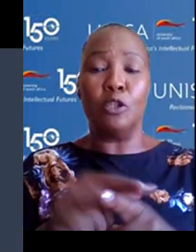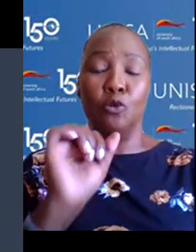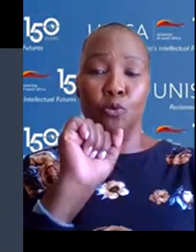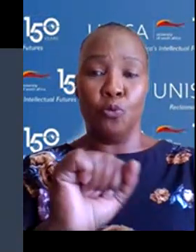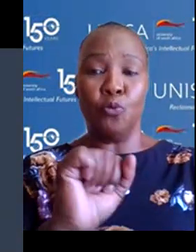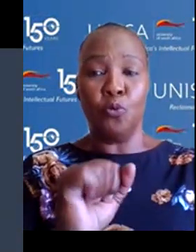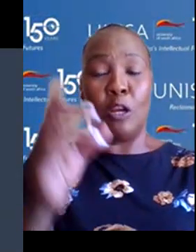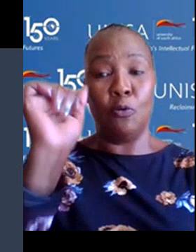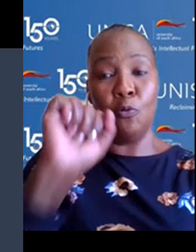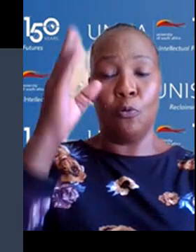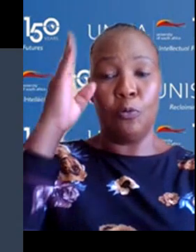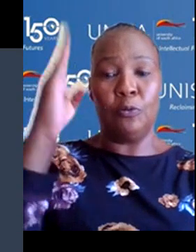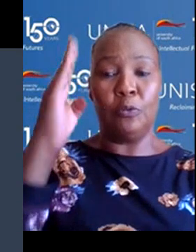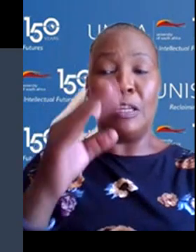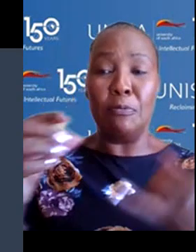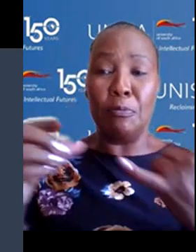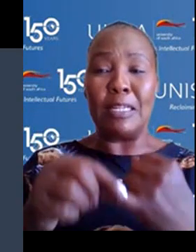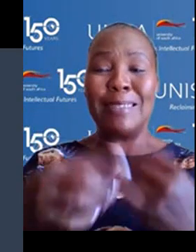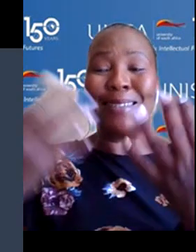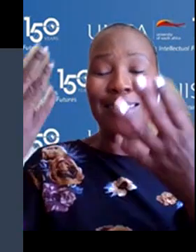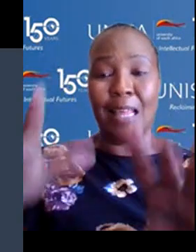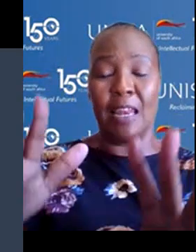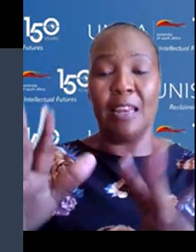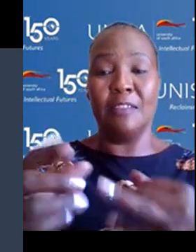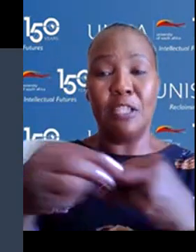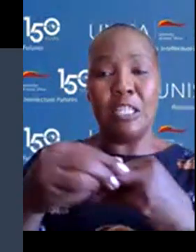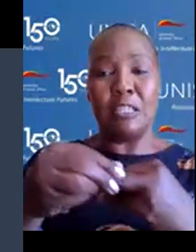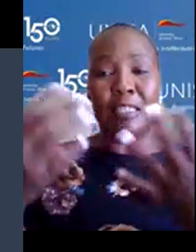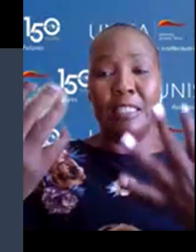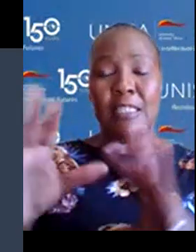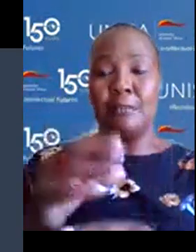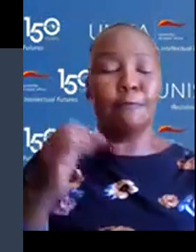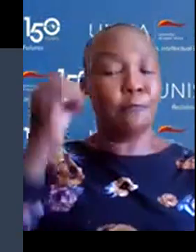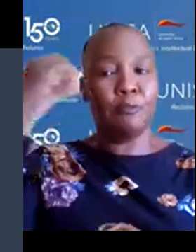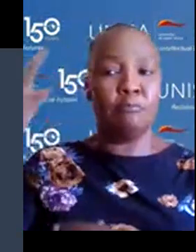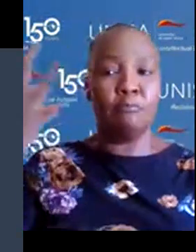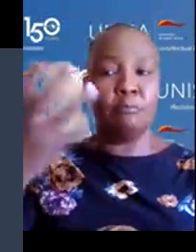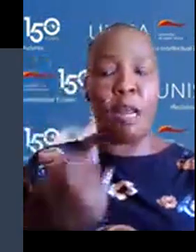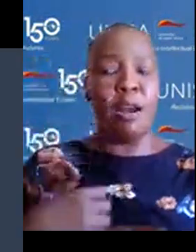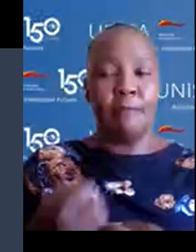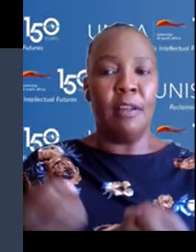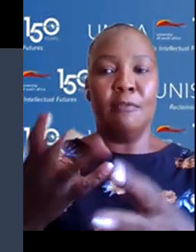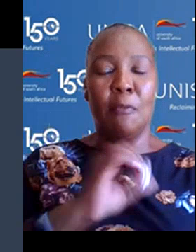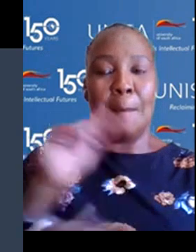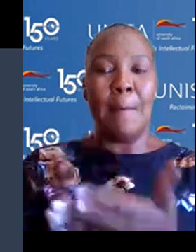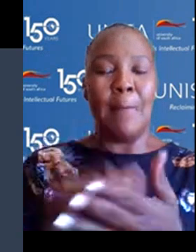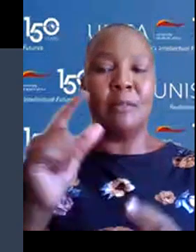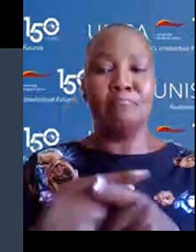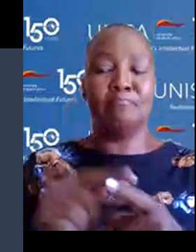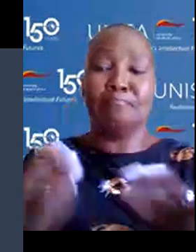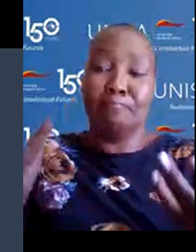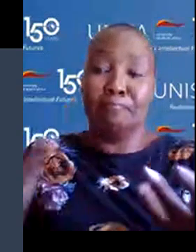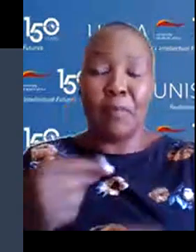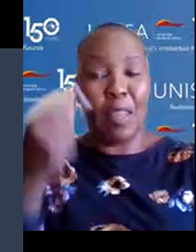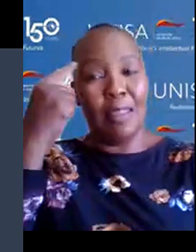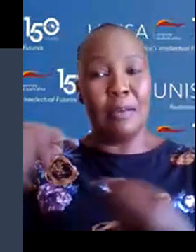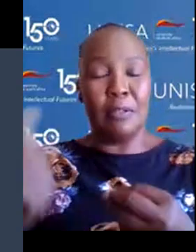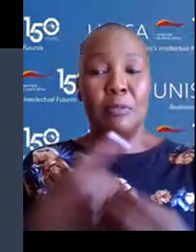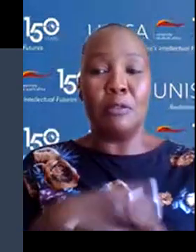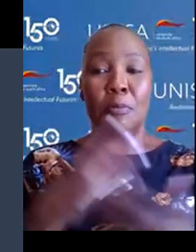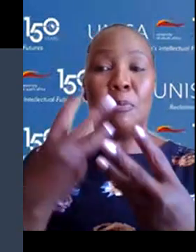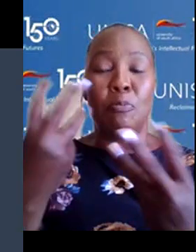else. Even if you're married, just tell your partner, forget it, you're not getting my password. All right, maybe there you could maybe think about people get divorced, so